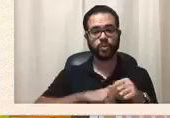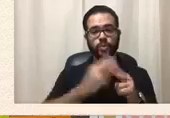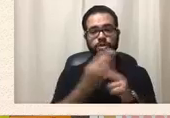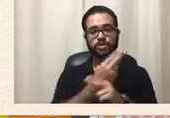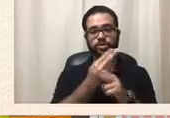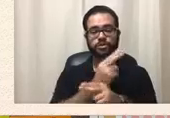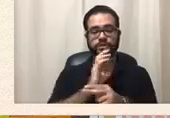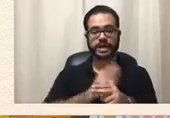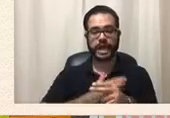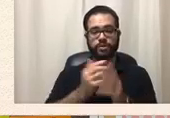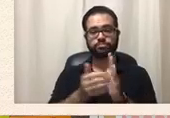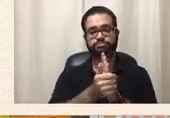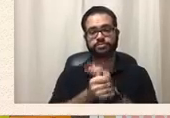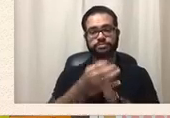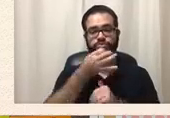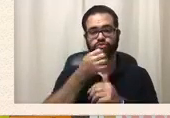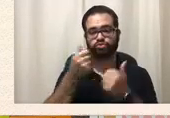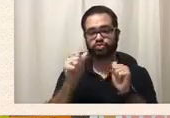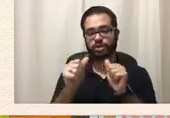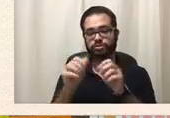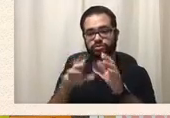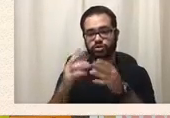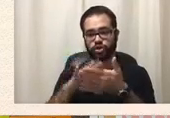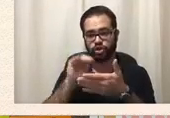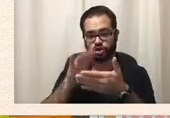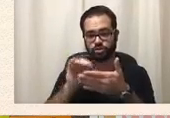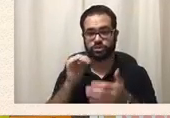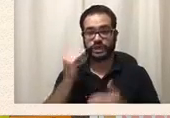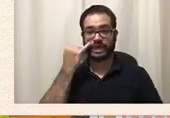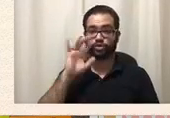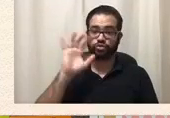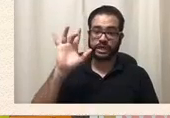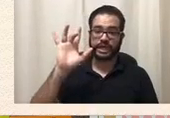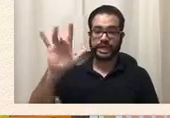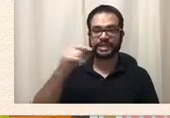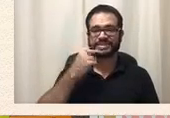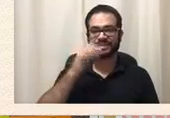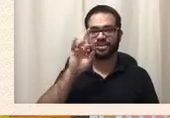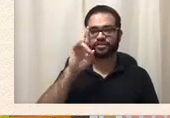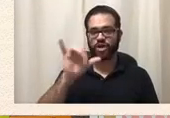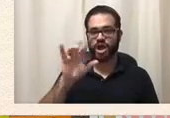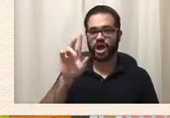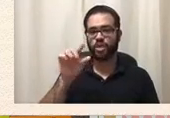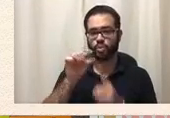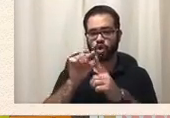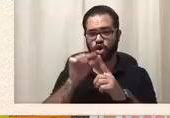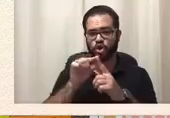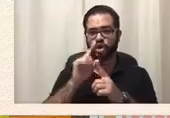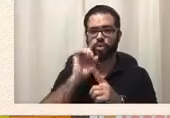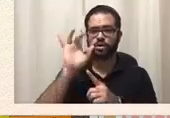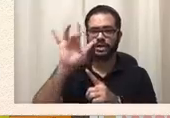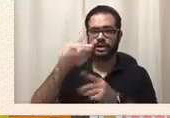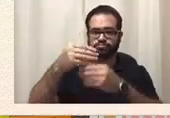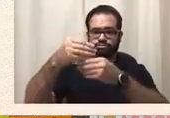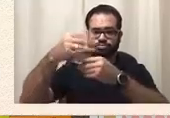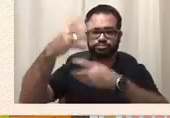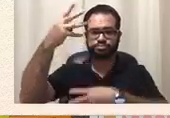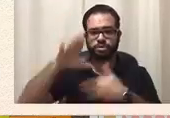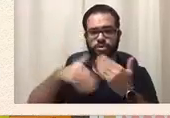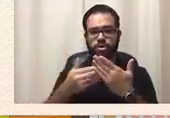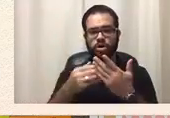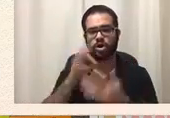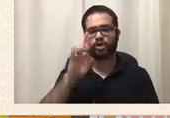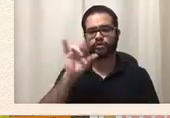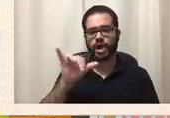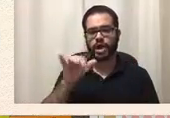words. If you click on the hyperlink where it says Fry words, it will take you to all the Fry words links as listed above.